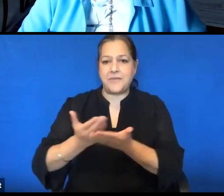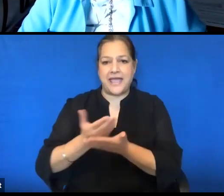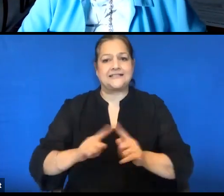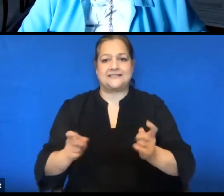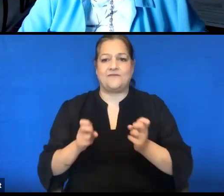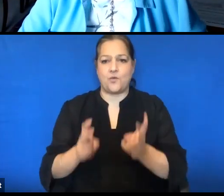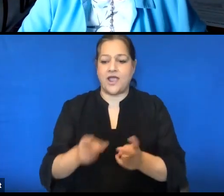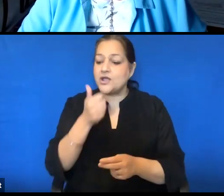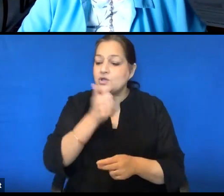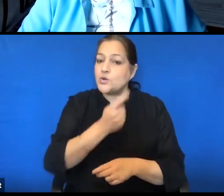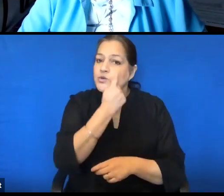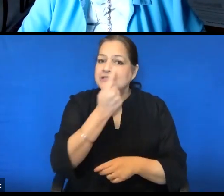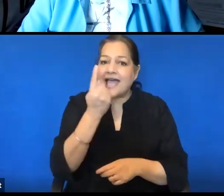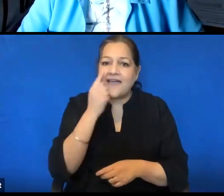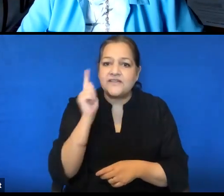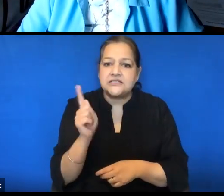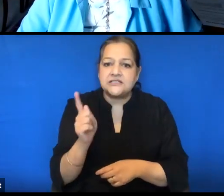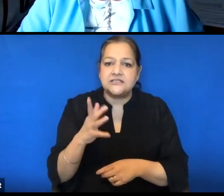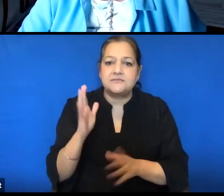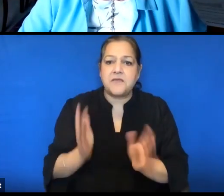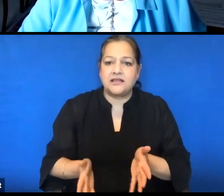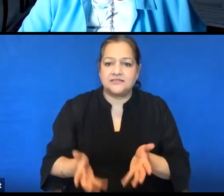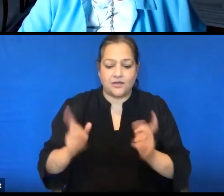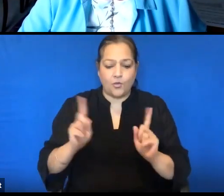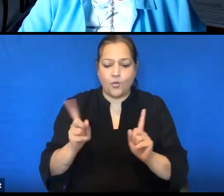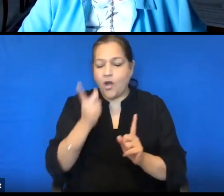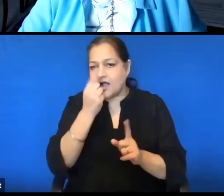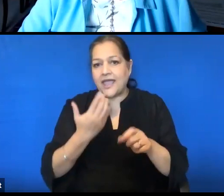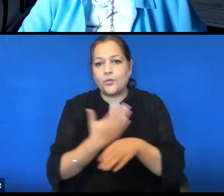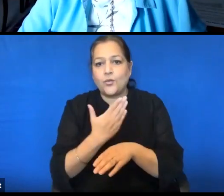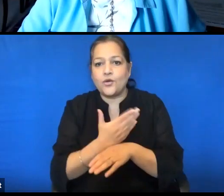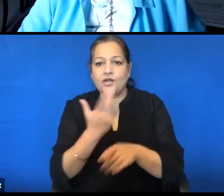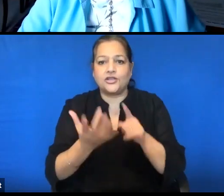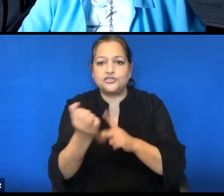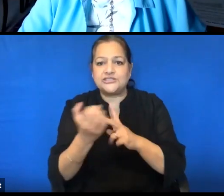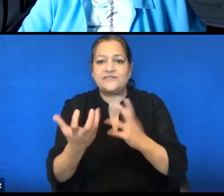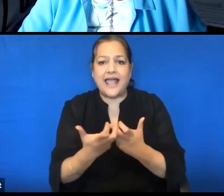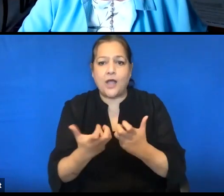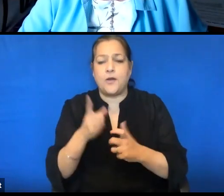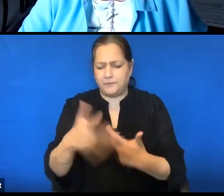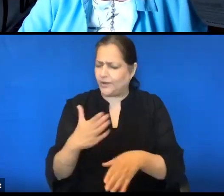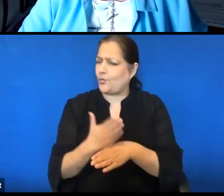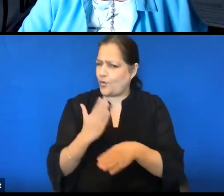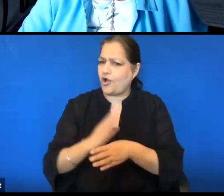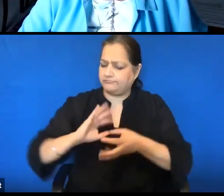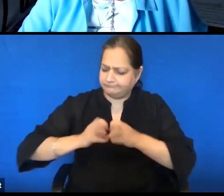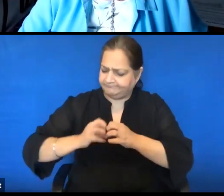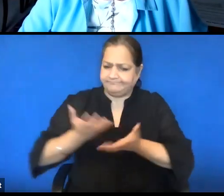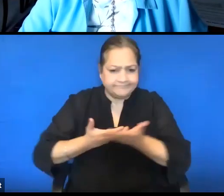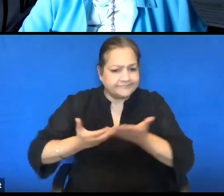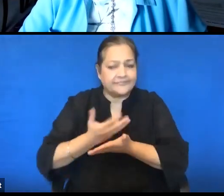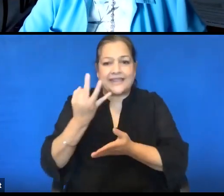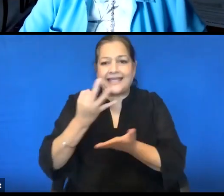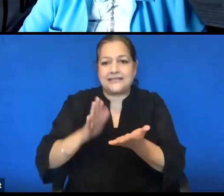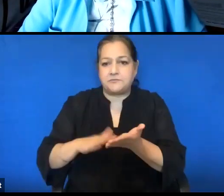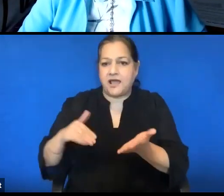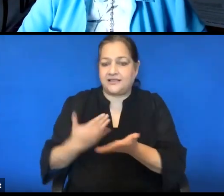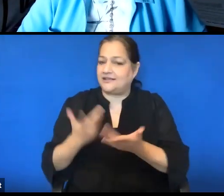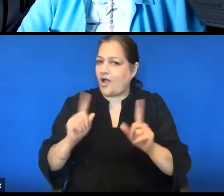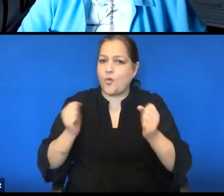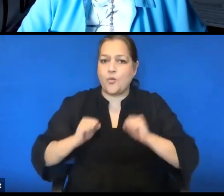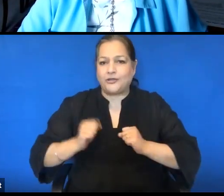based on what's actually going to practically work. And I've been working on that for the last 18 months, and I can't wait for it to report back. Some of the ideas in it are really